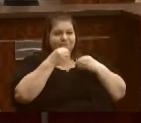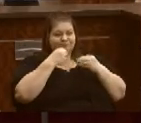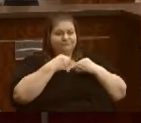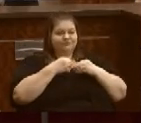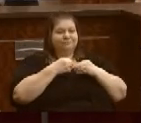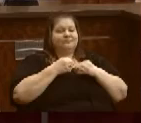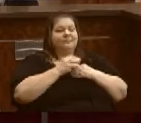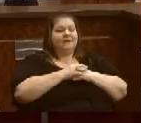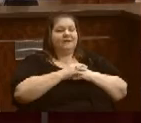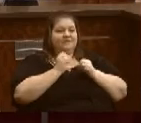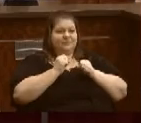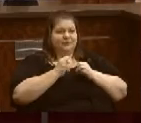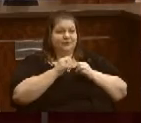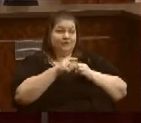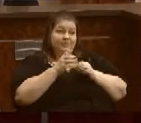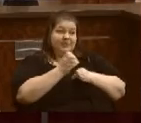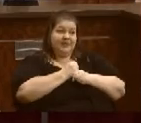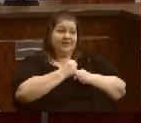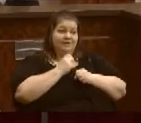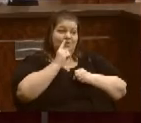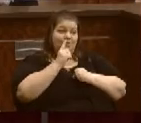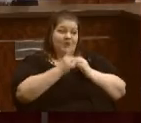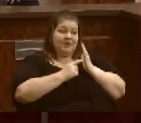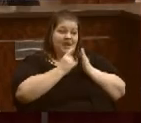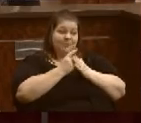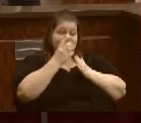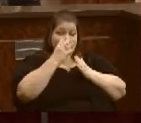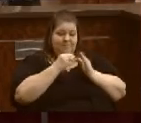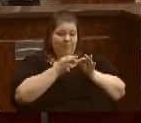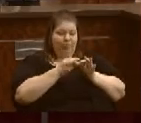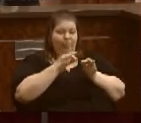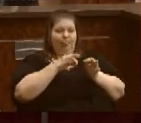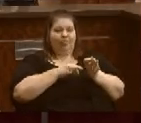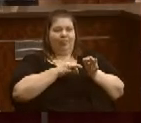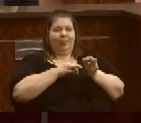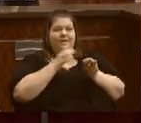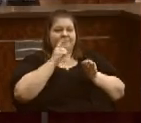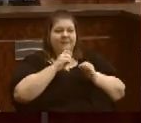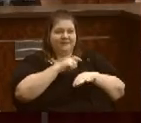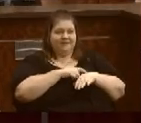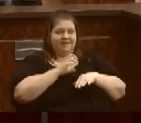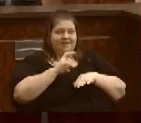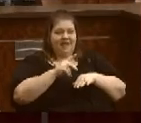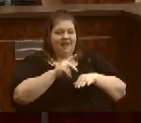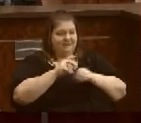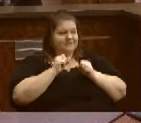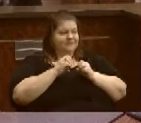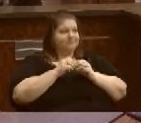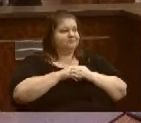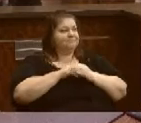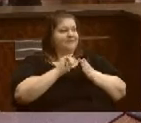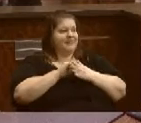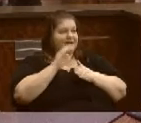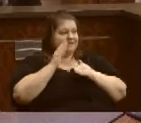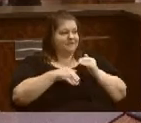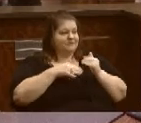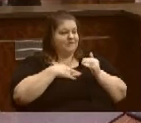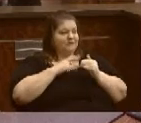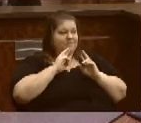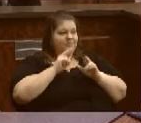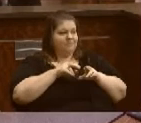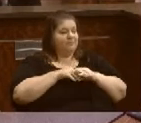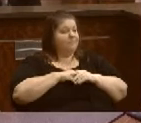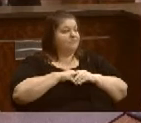turn, you'll get an extra hour of sleep after trick-or-treat. You can turn the clocks back. And that concludes my report, Mr. President. Thank you, Mr. Les. Ms.